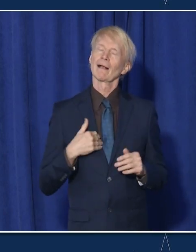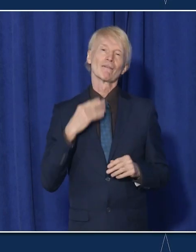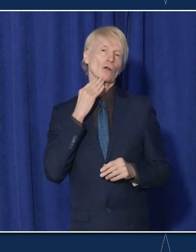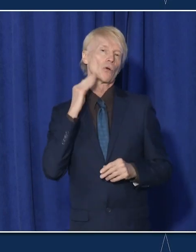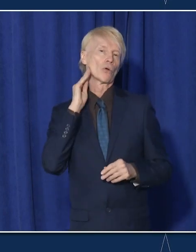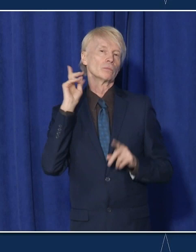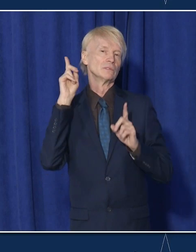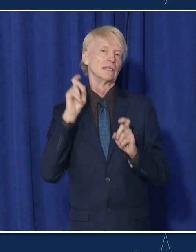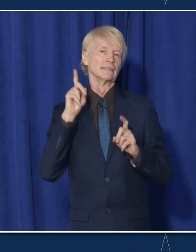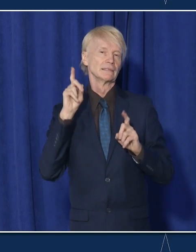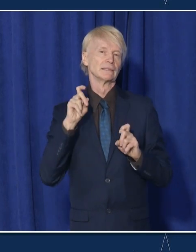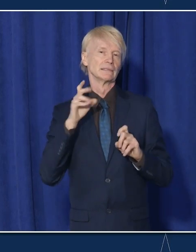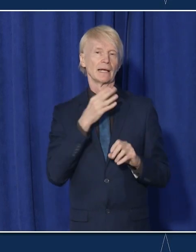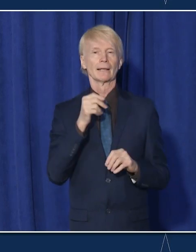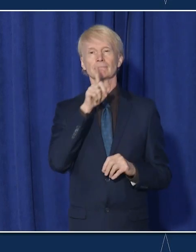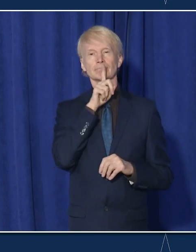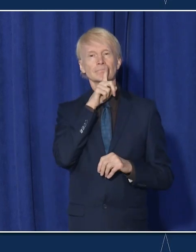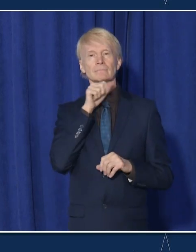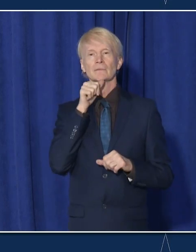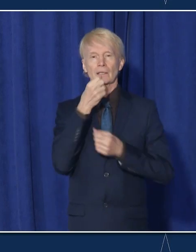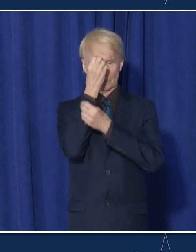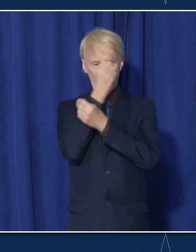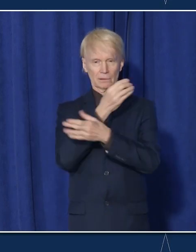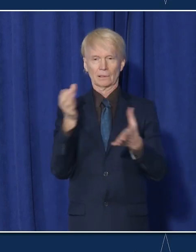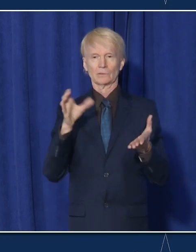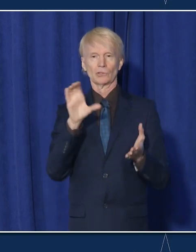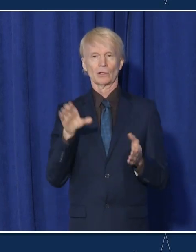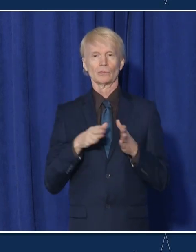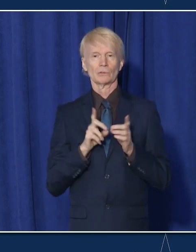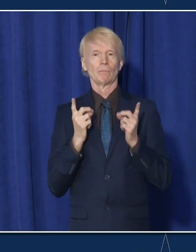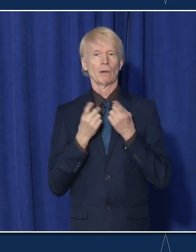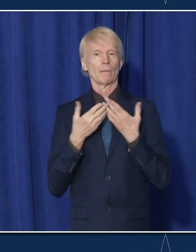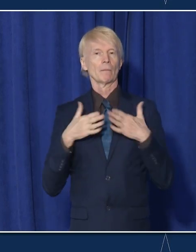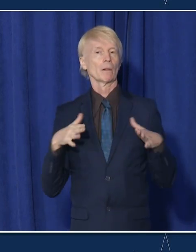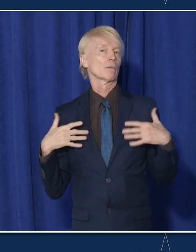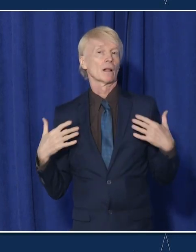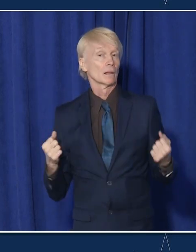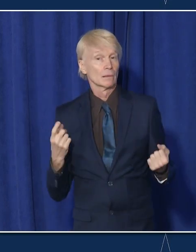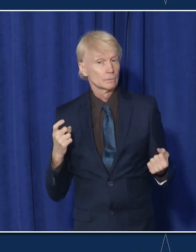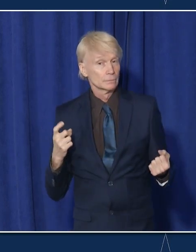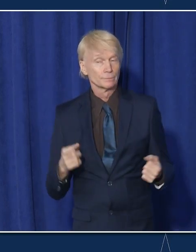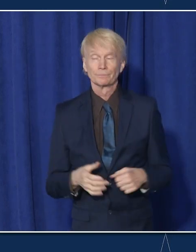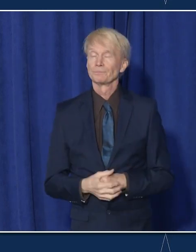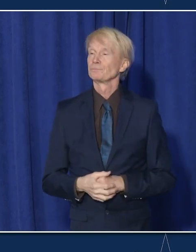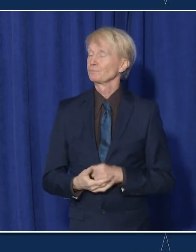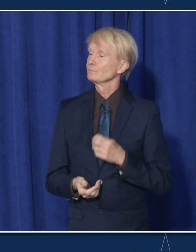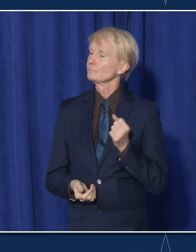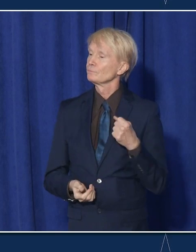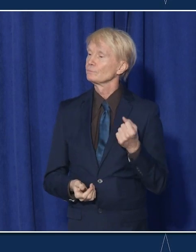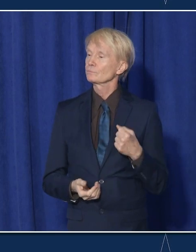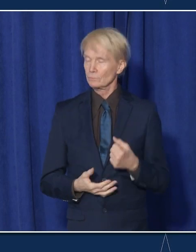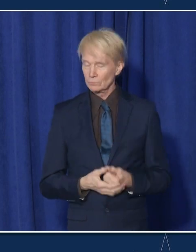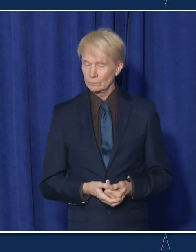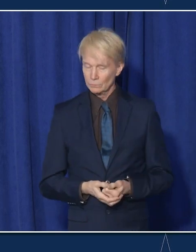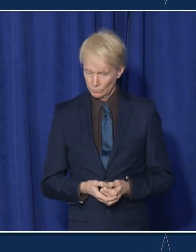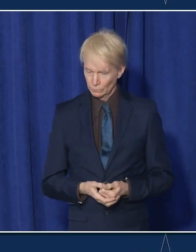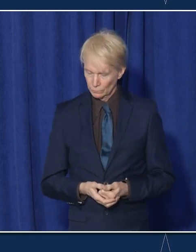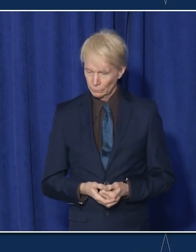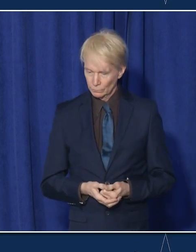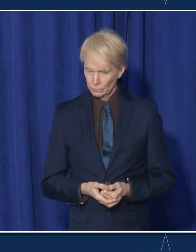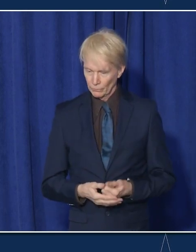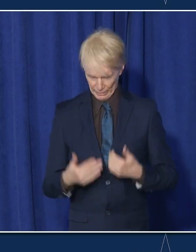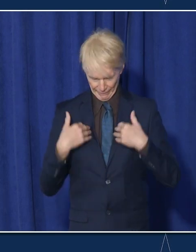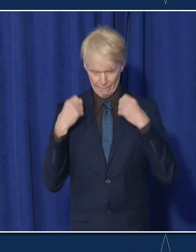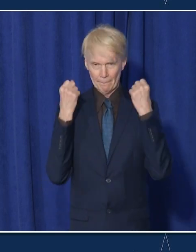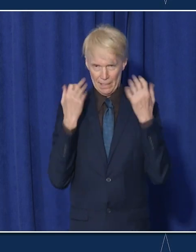not reporting anything to CDPH? Yeah. So there have been a number of